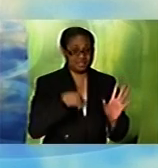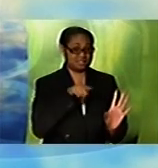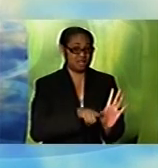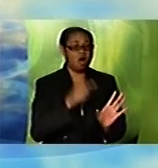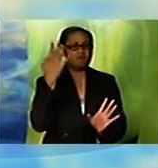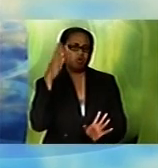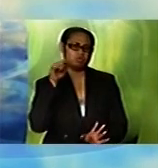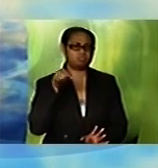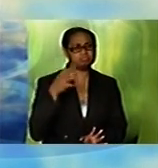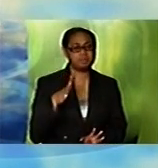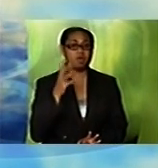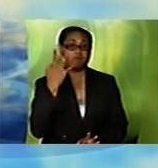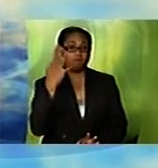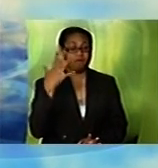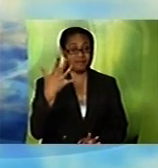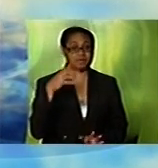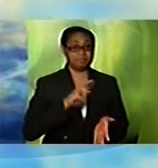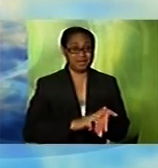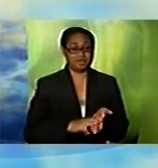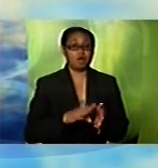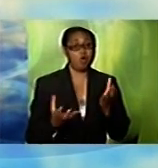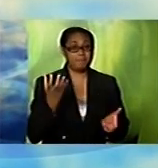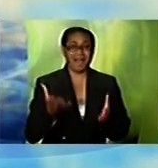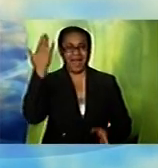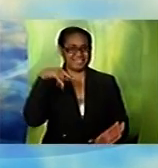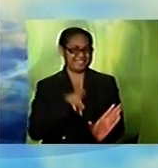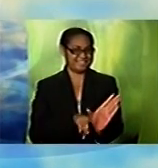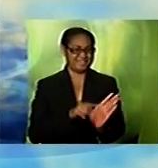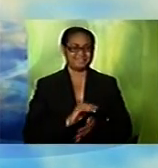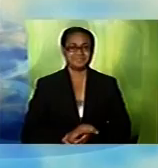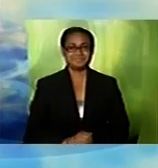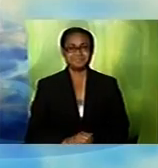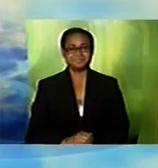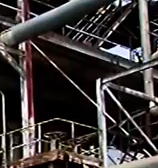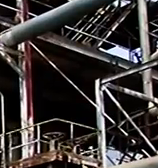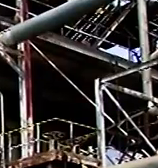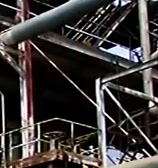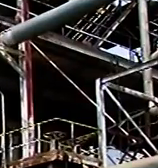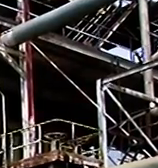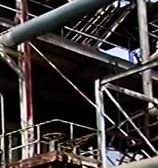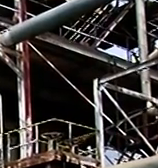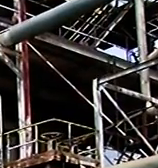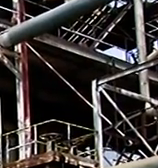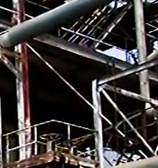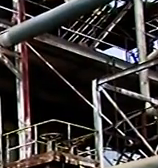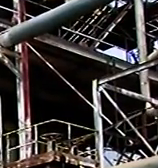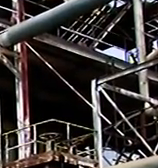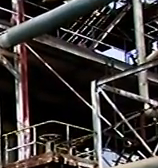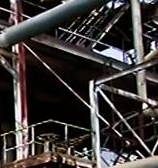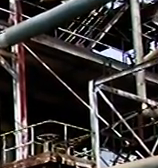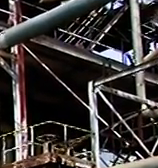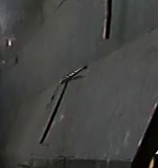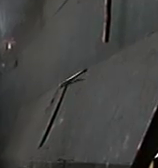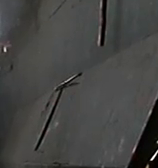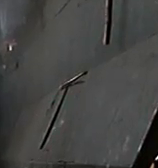400,000 to 500,000 tonnes more cane than what the industry faced last year. By the end of the crushing season, the